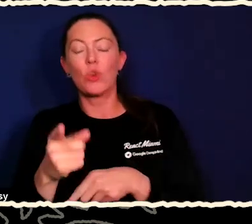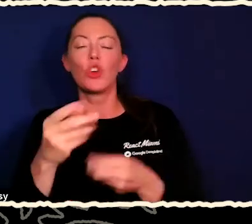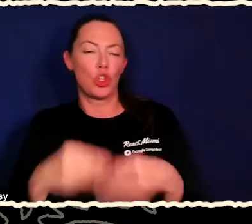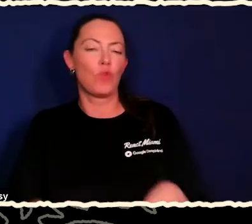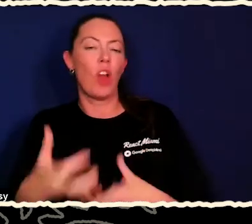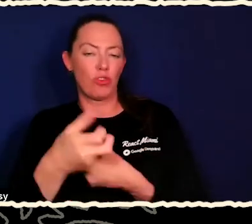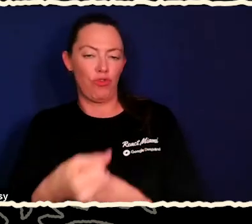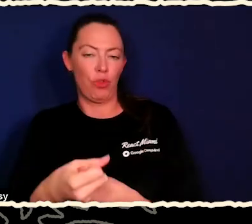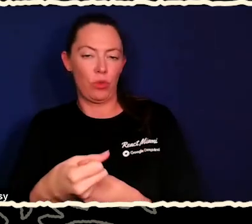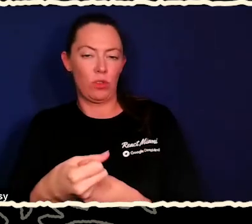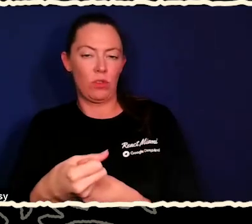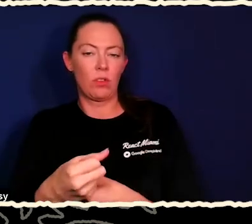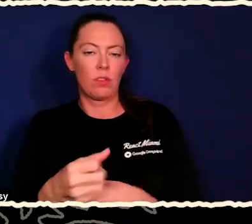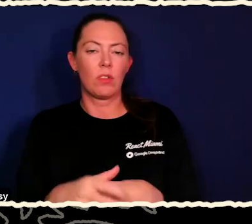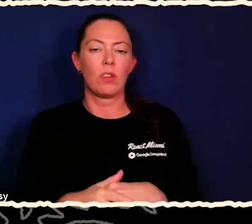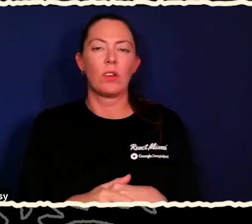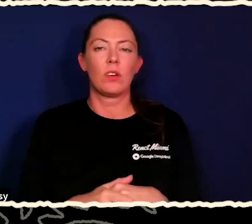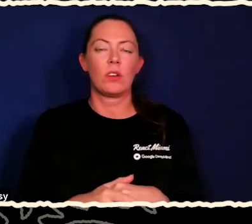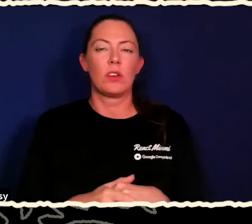trust begins.